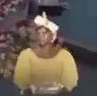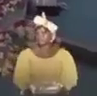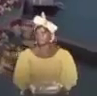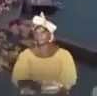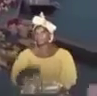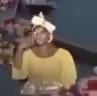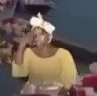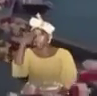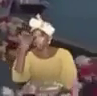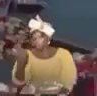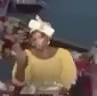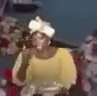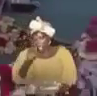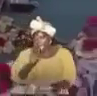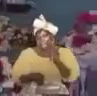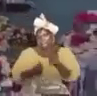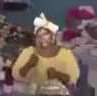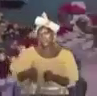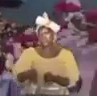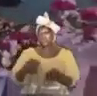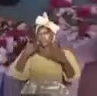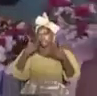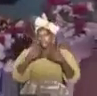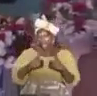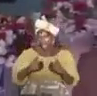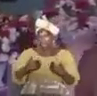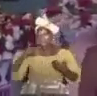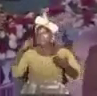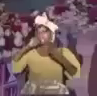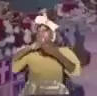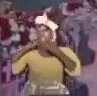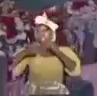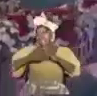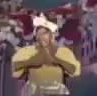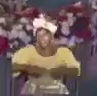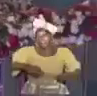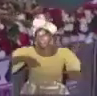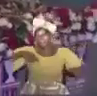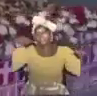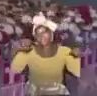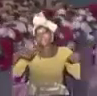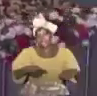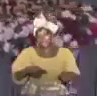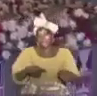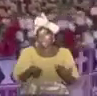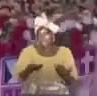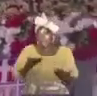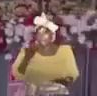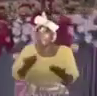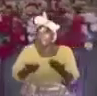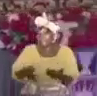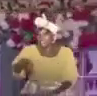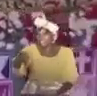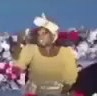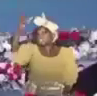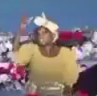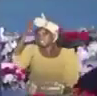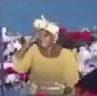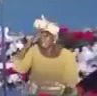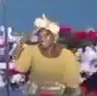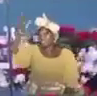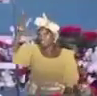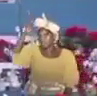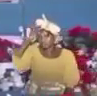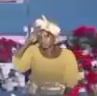why people go through calamities and pain and tragedies is as a result of demonic attacks.